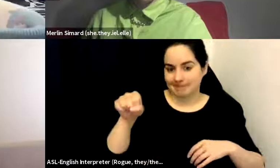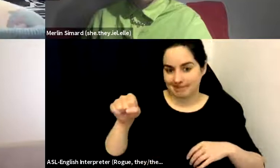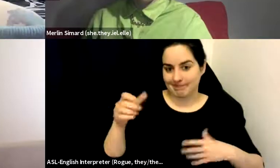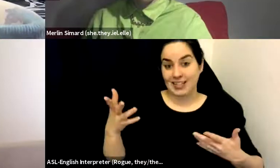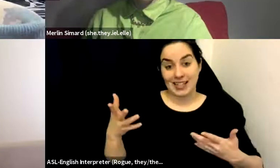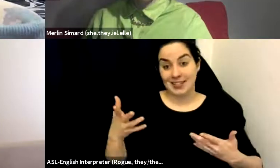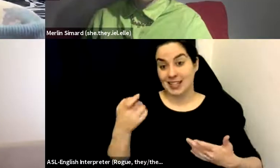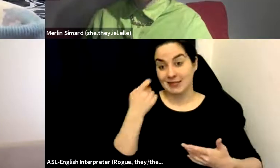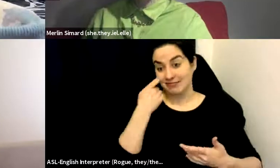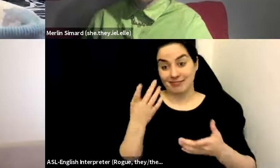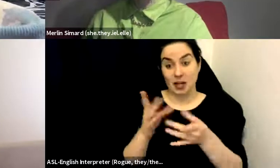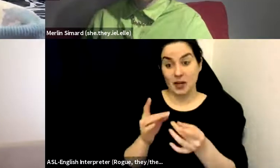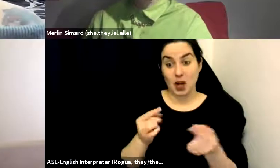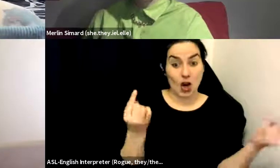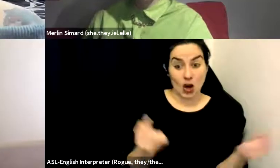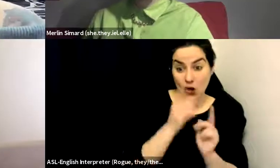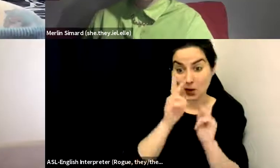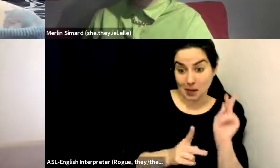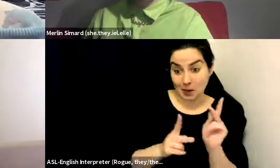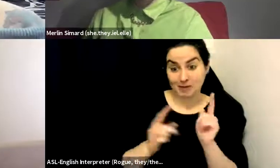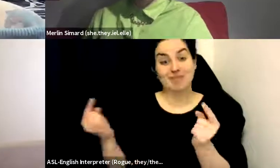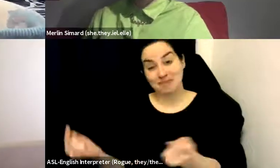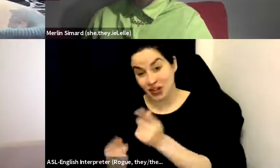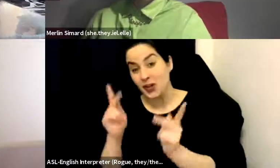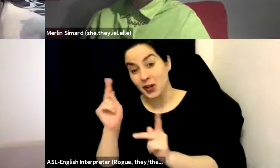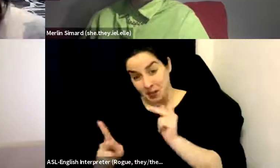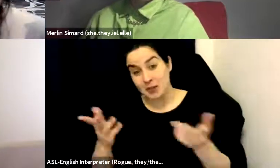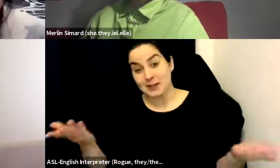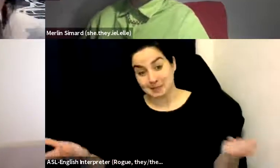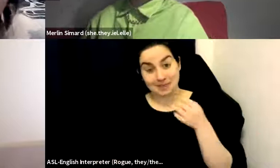hurt people, exactly. So yeah, I think, I hope that helps.